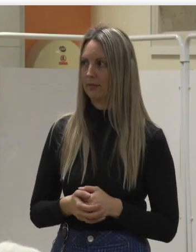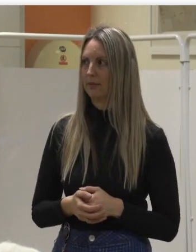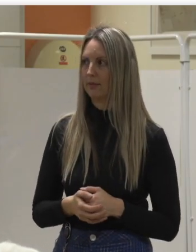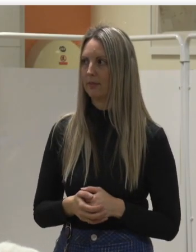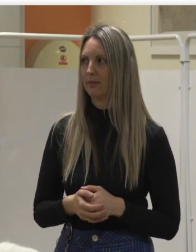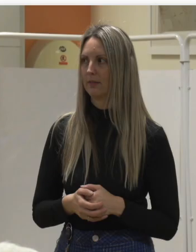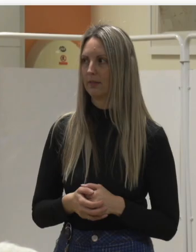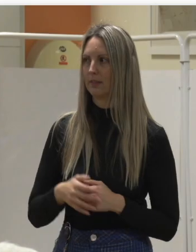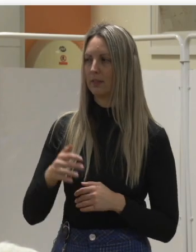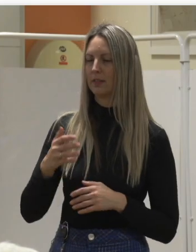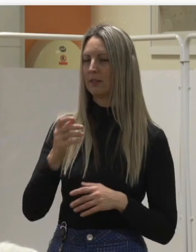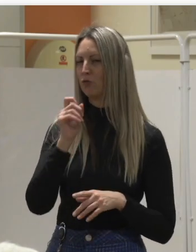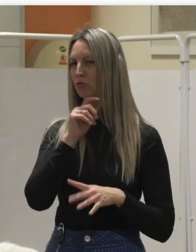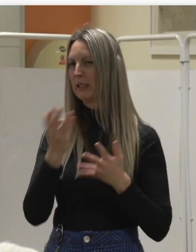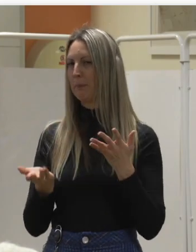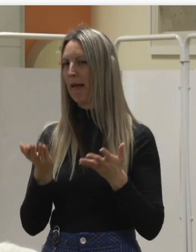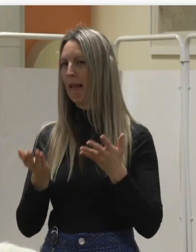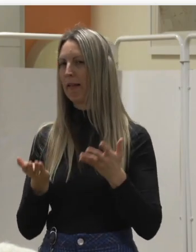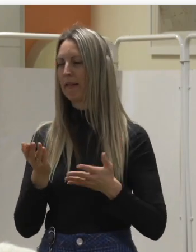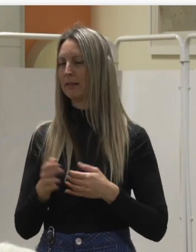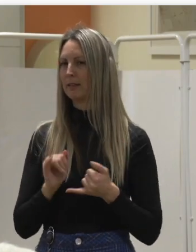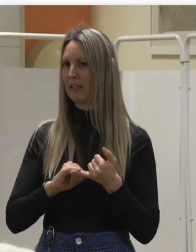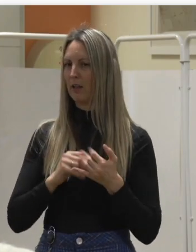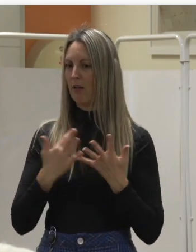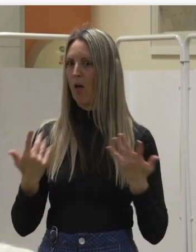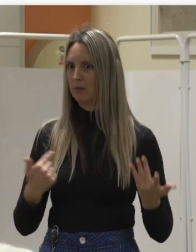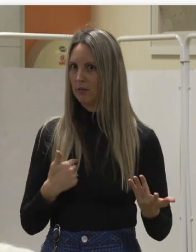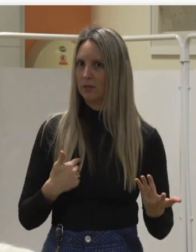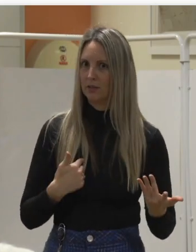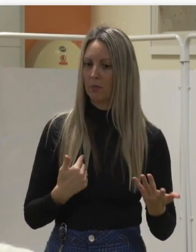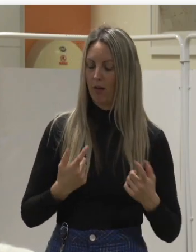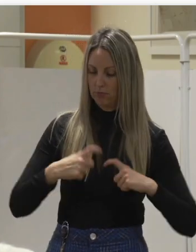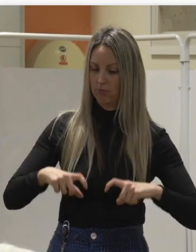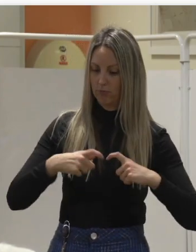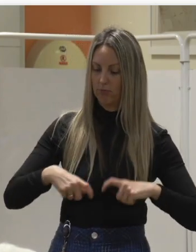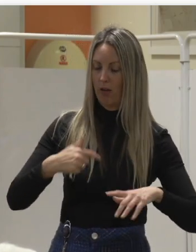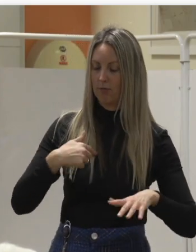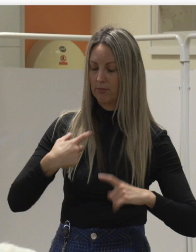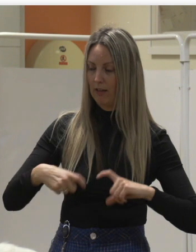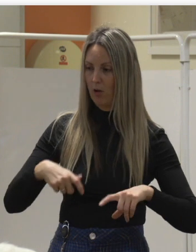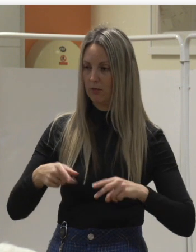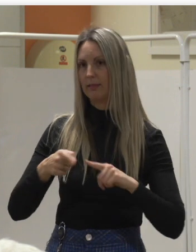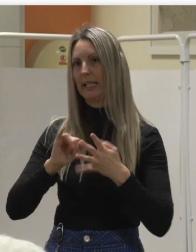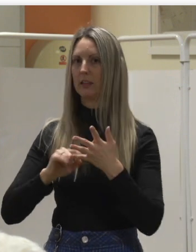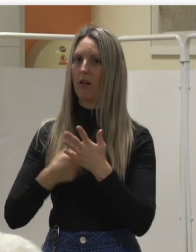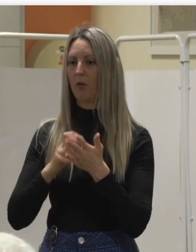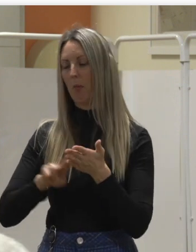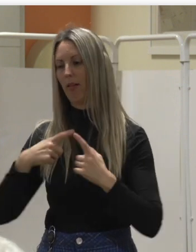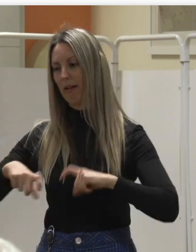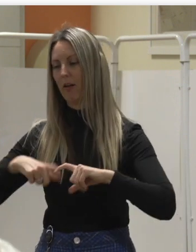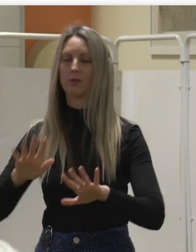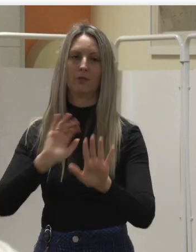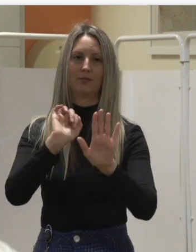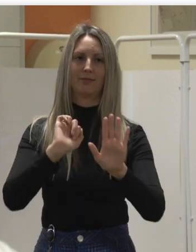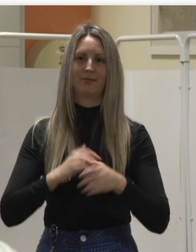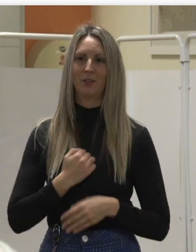Yeah. It's a funny balance eating, having is, that yeah. many steroids, but I'll carry on if the SR is normal then. Thank you. Personal